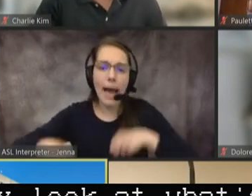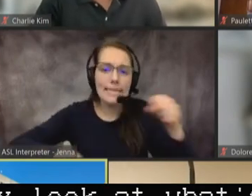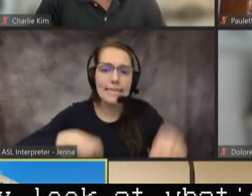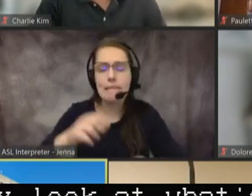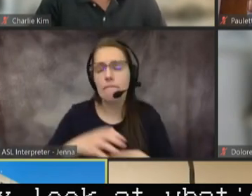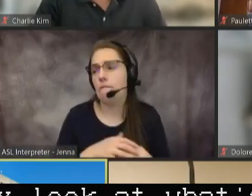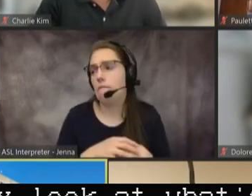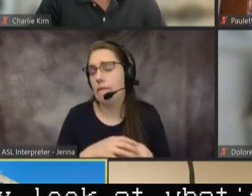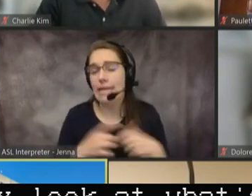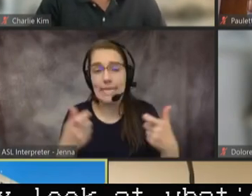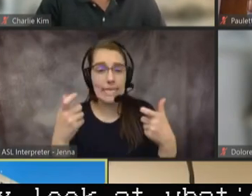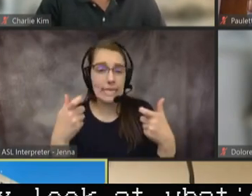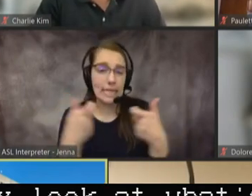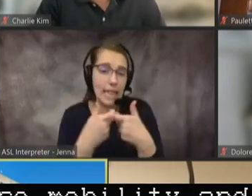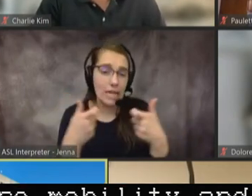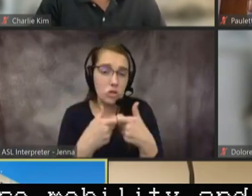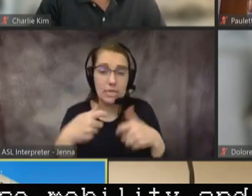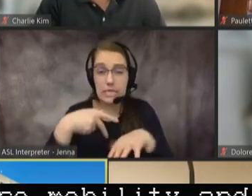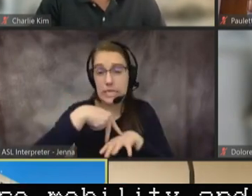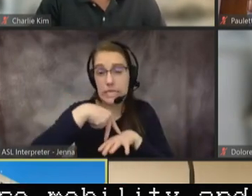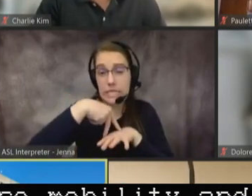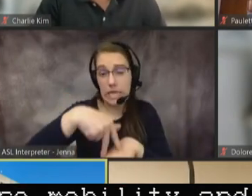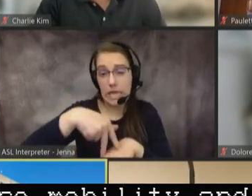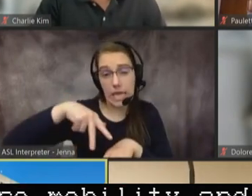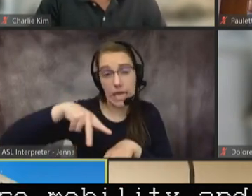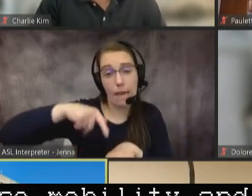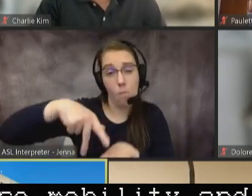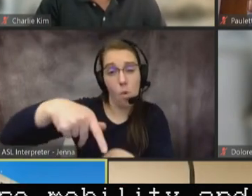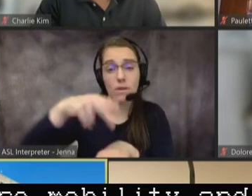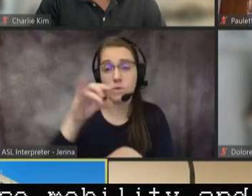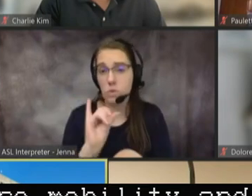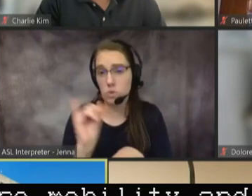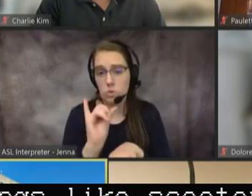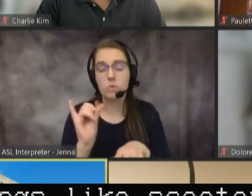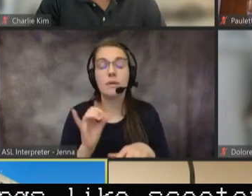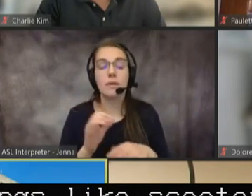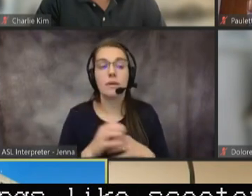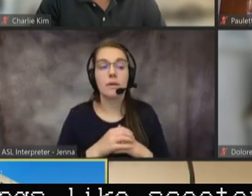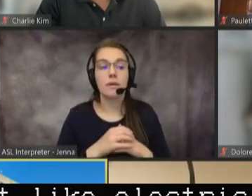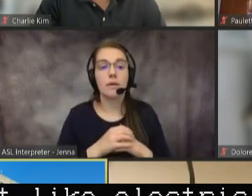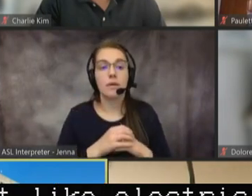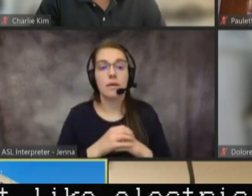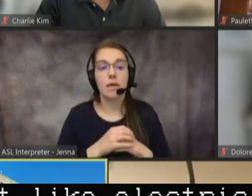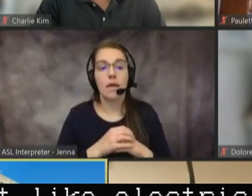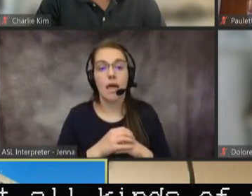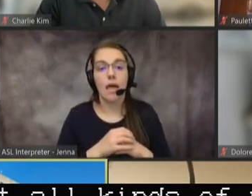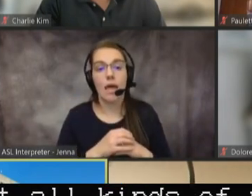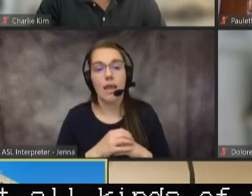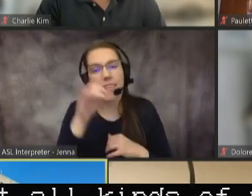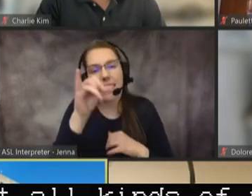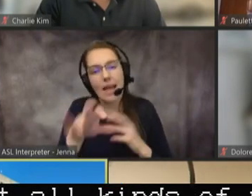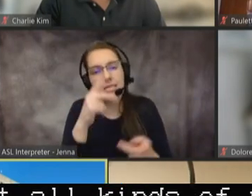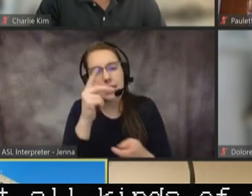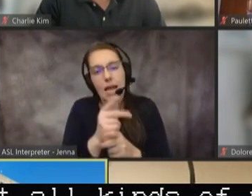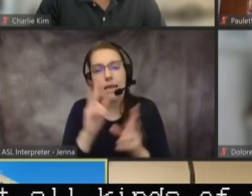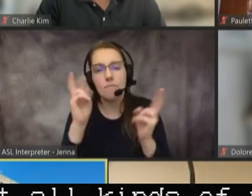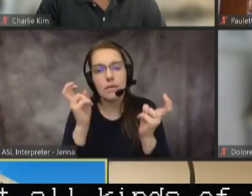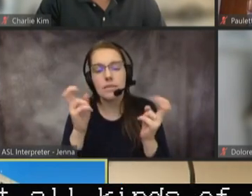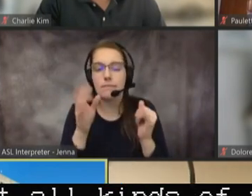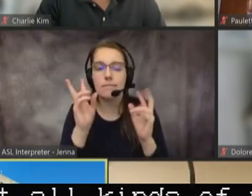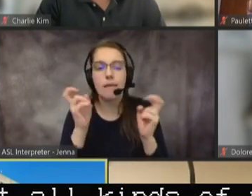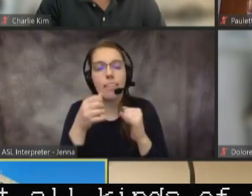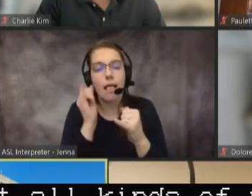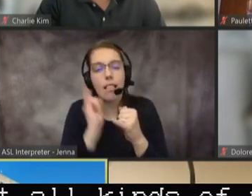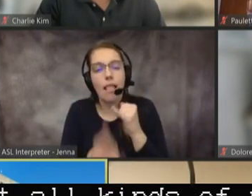skateboards, there's all kinds of micro-mobility. And they're meant to get people, they call it like the last mile. So if you can take the T to